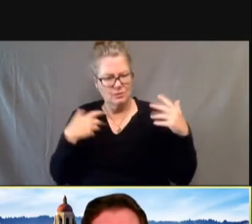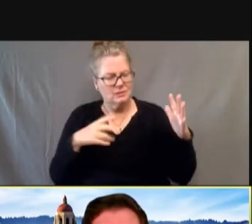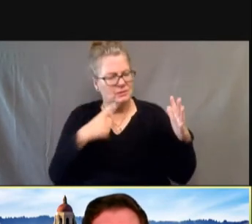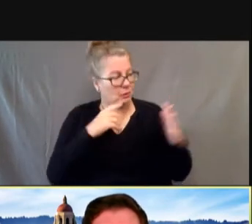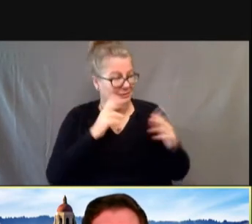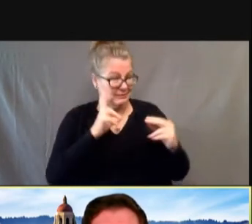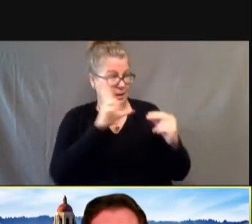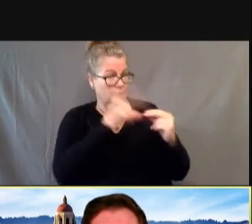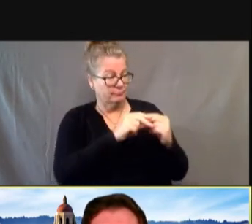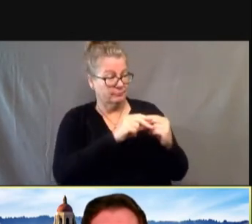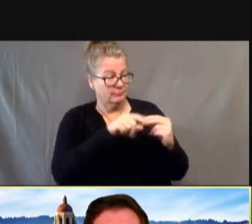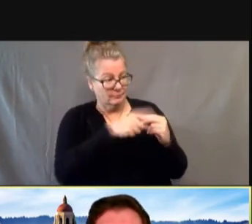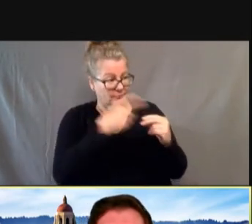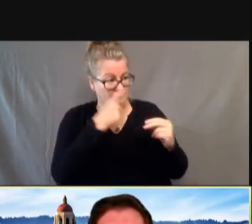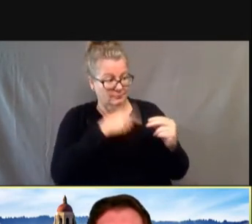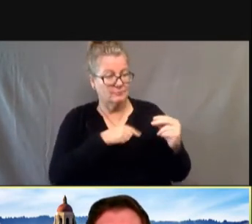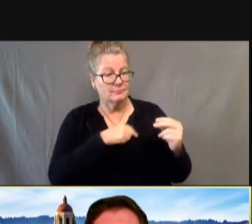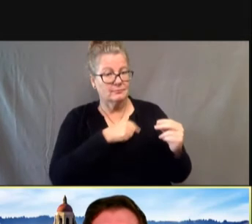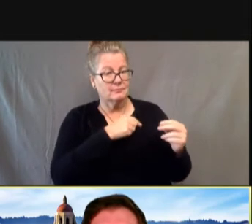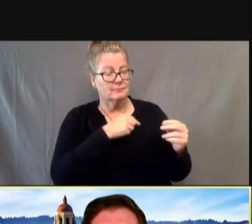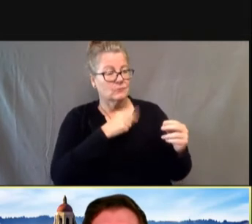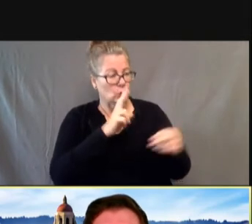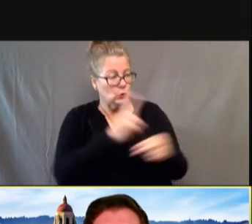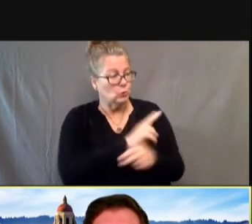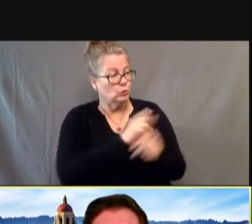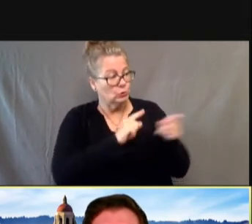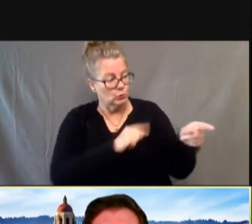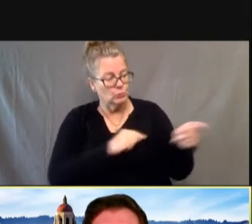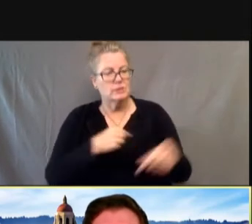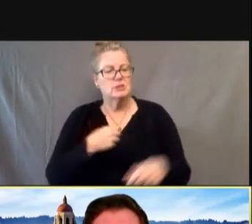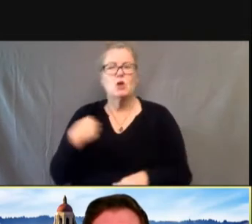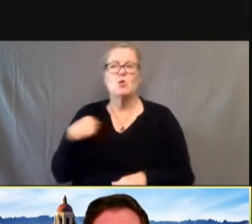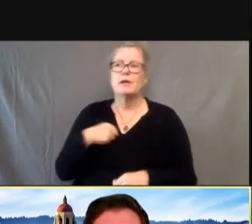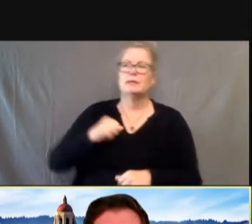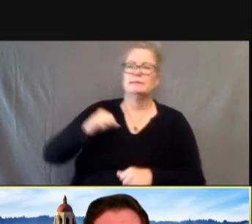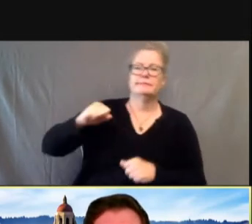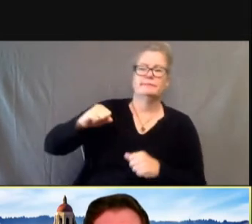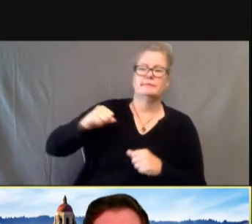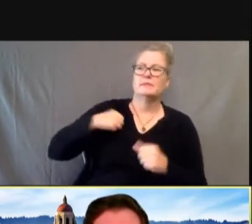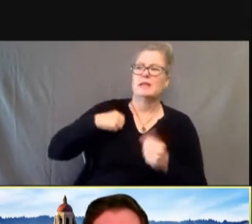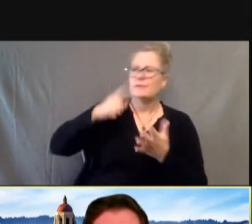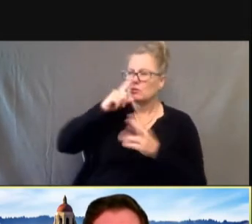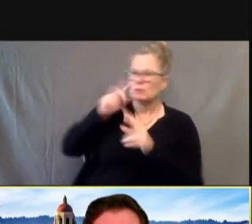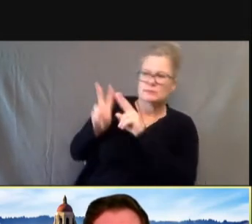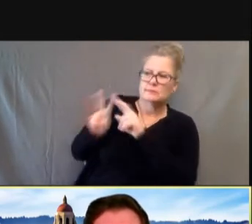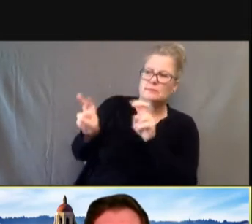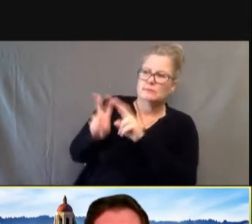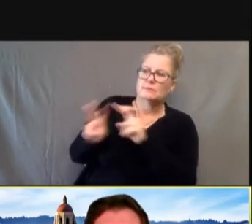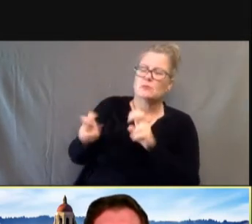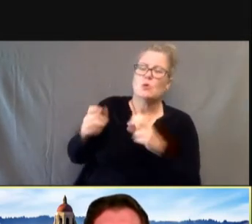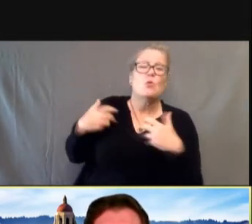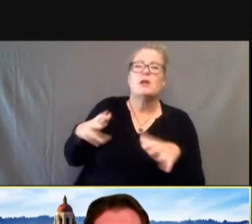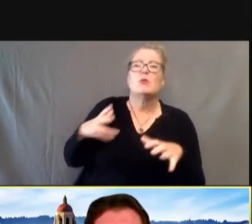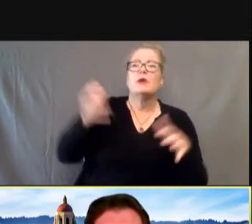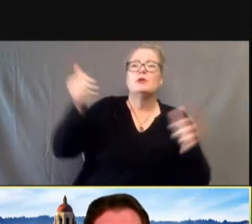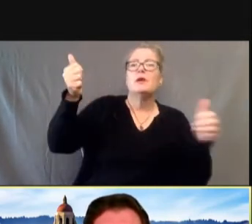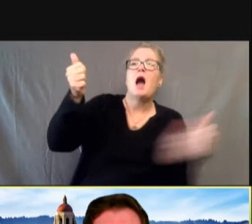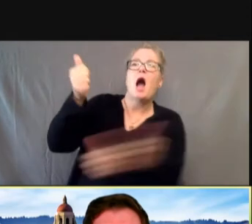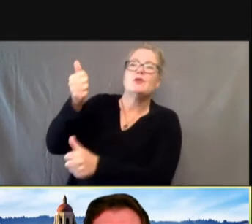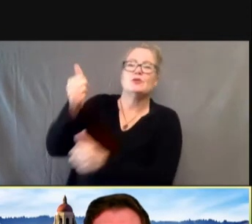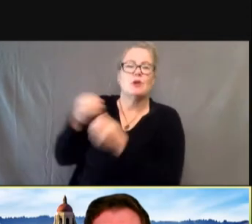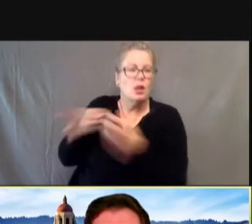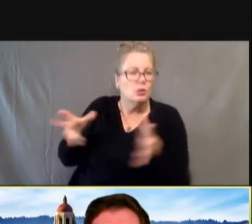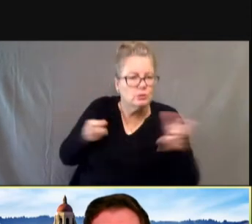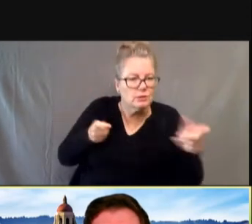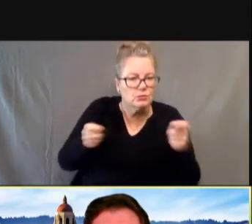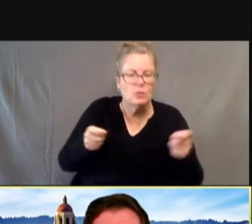fast or be absorbed into a group whose motives were not well known and lose sight of our mission, or worse, lose control of